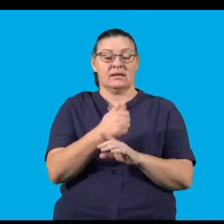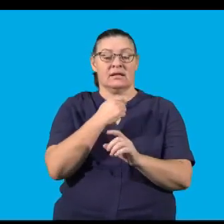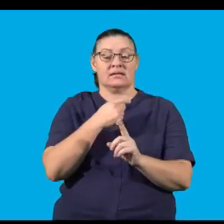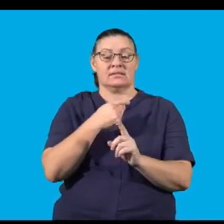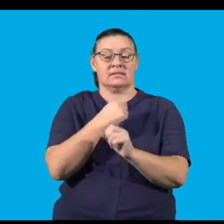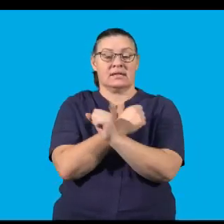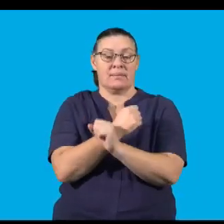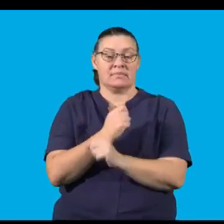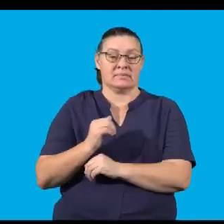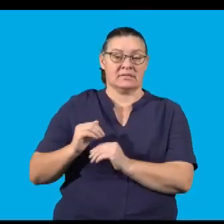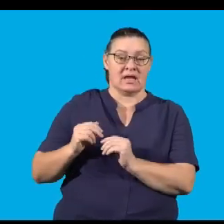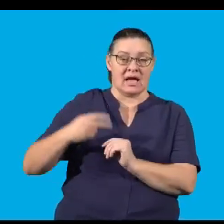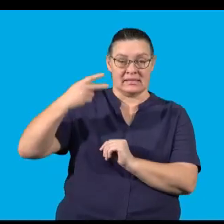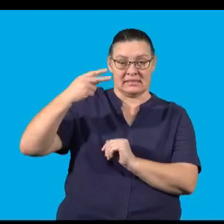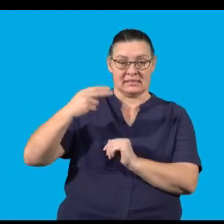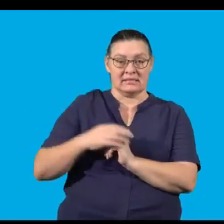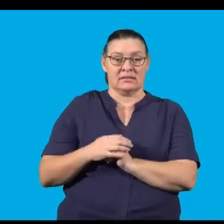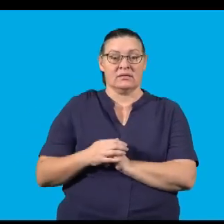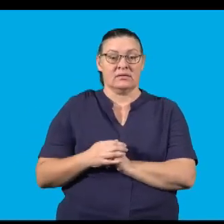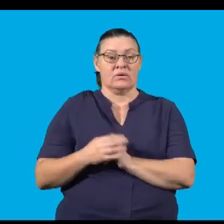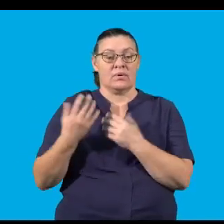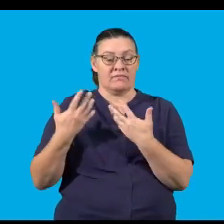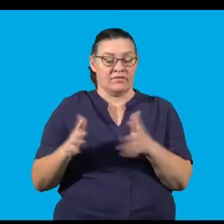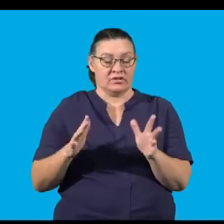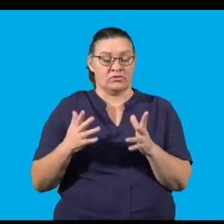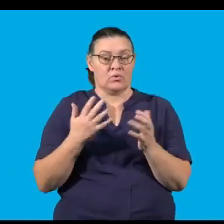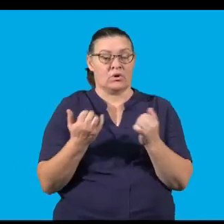height. We've got that